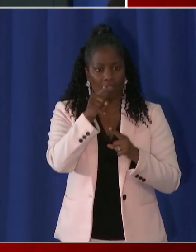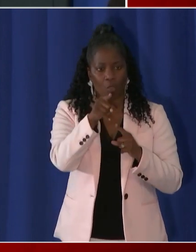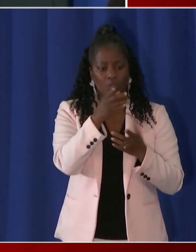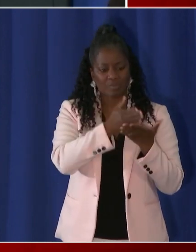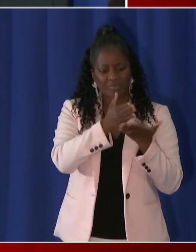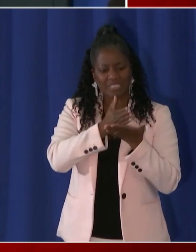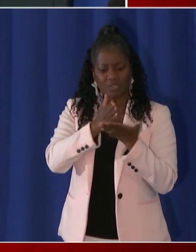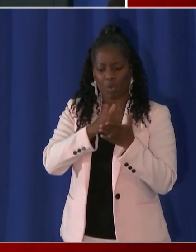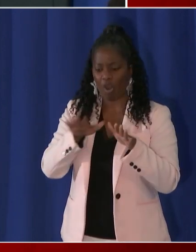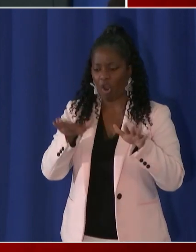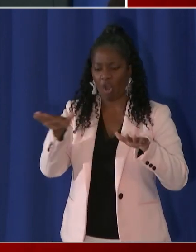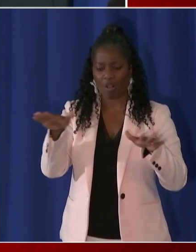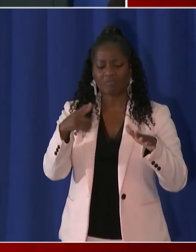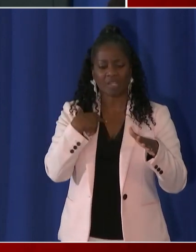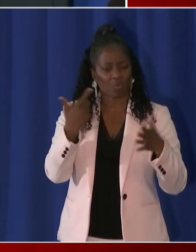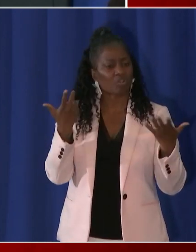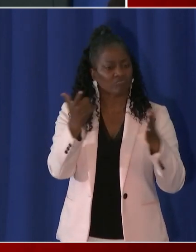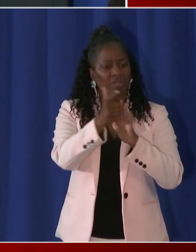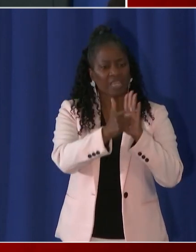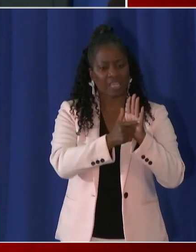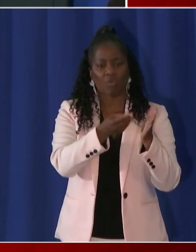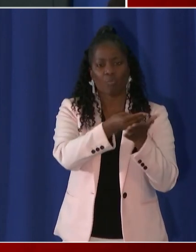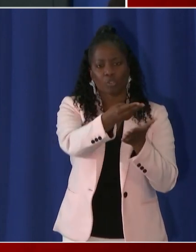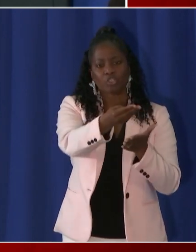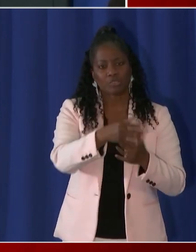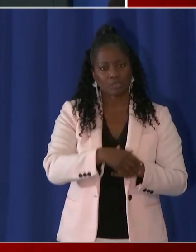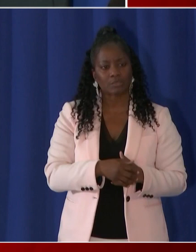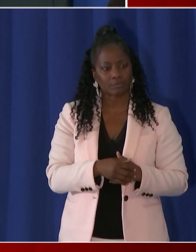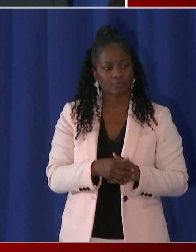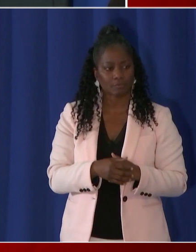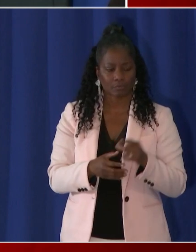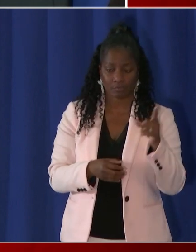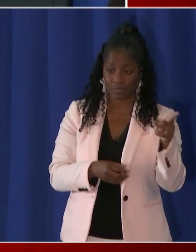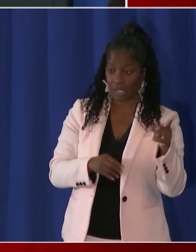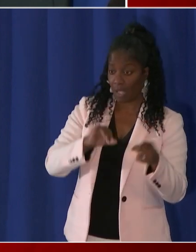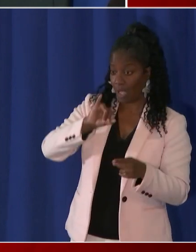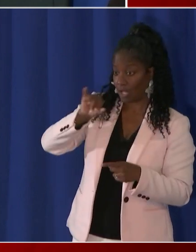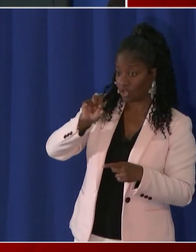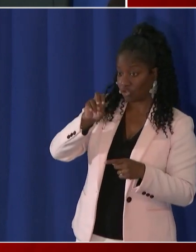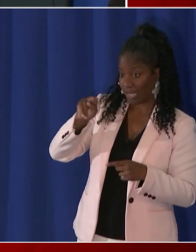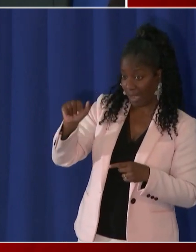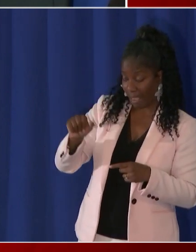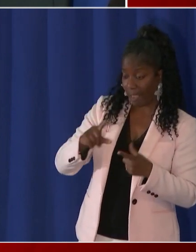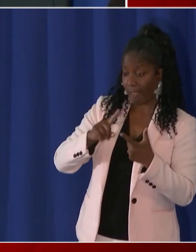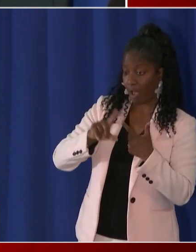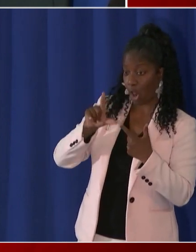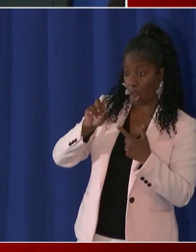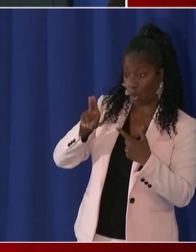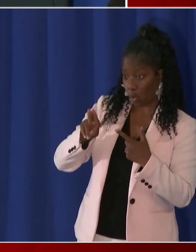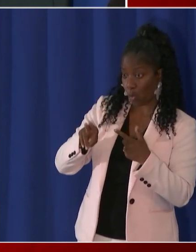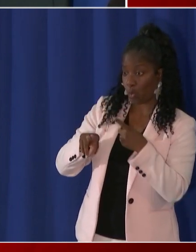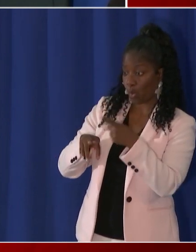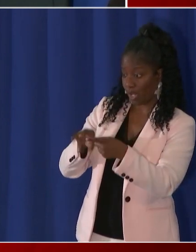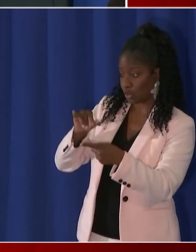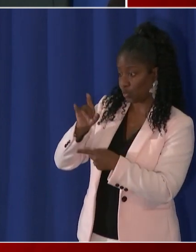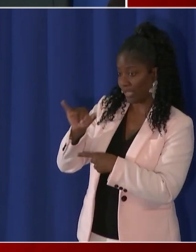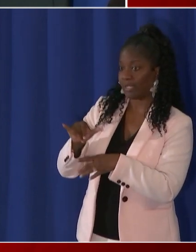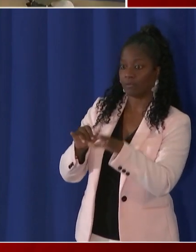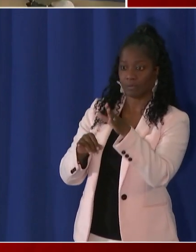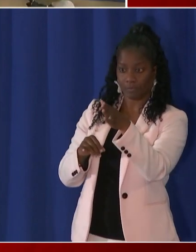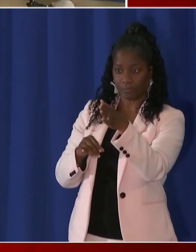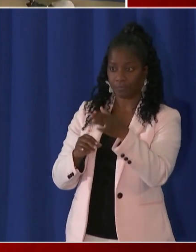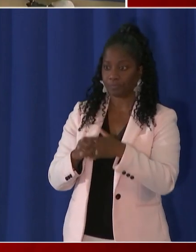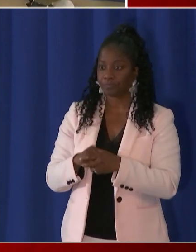where it appears that they were all legal purchases. Okay, Janae, Lou, and was there a question here? Julie?